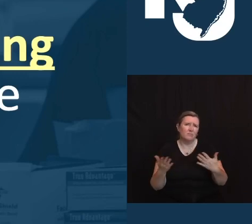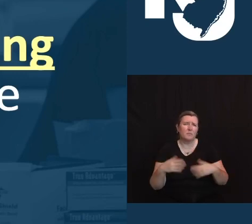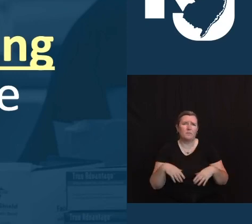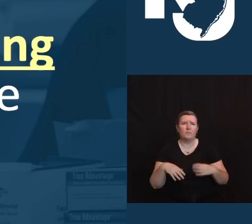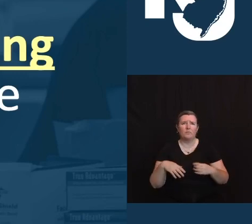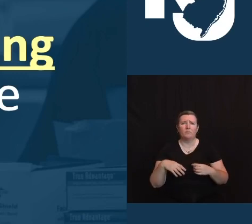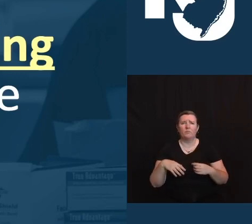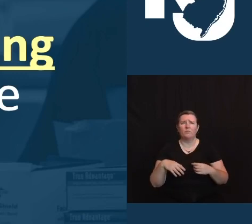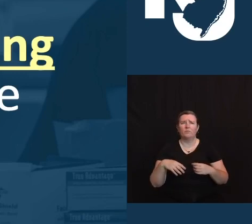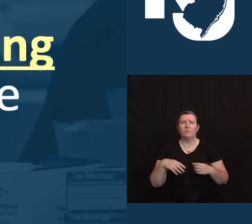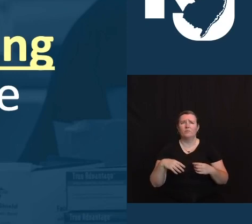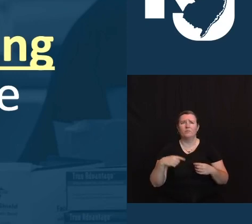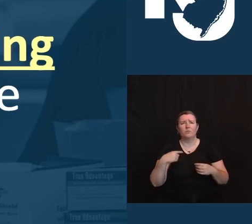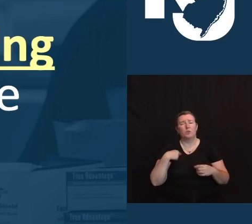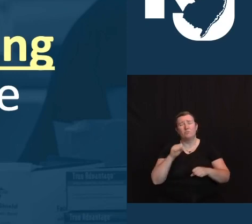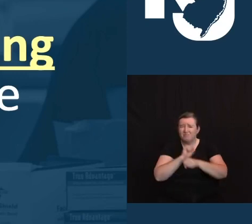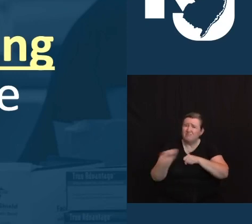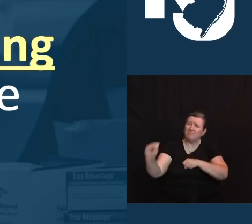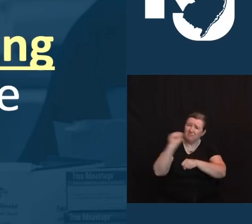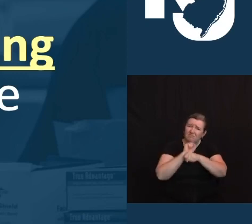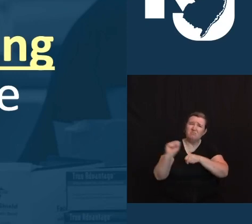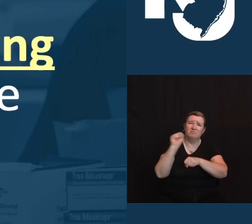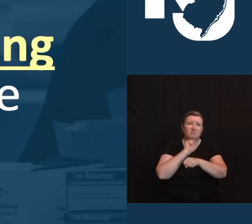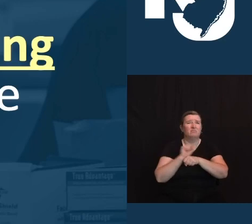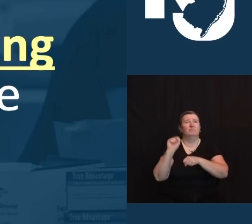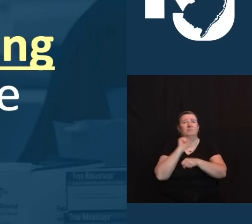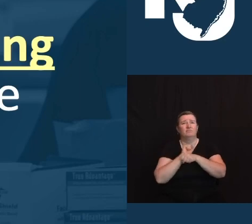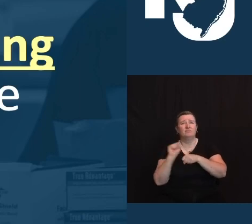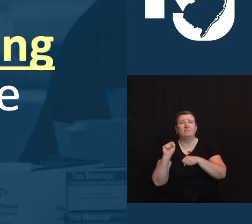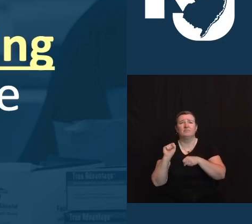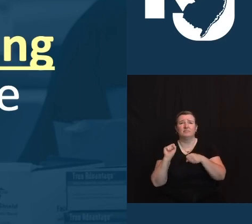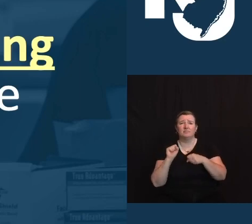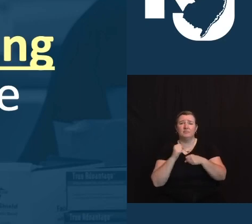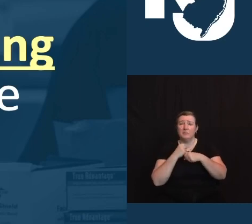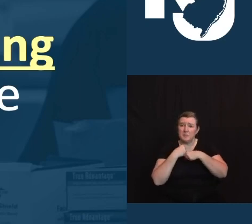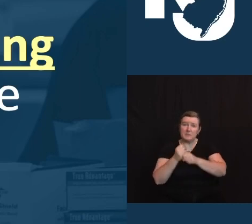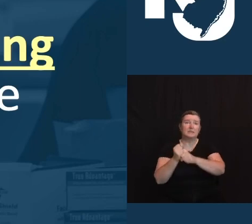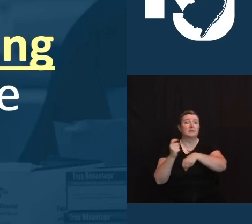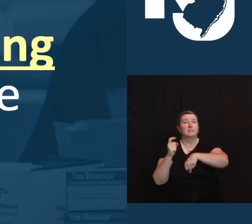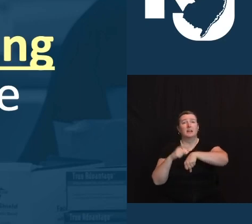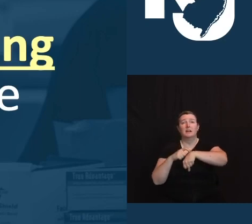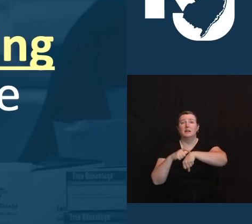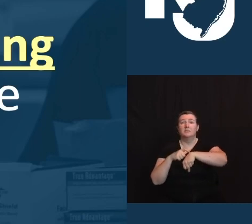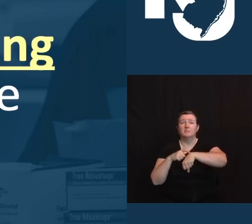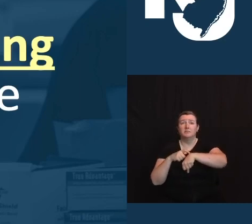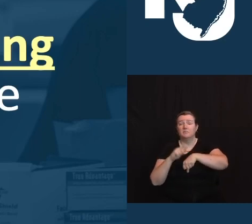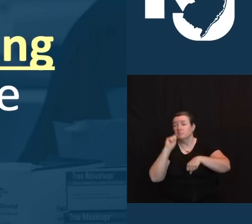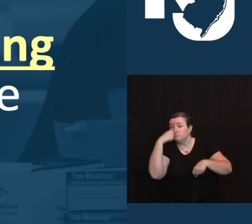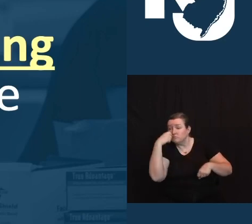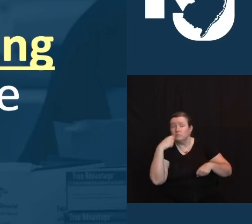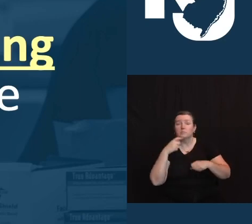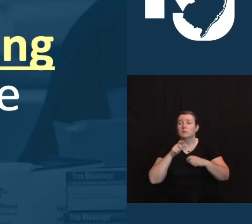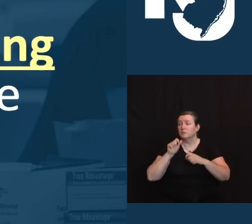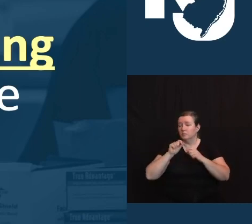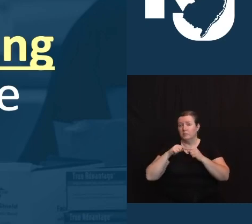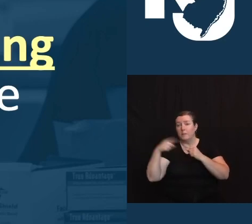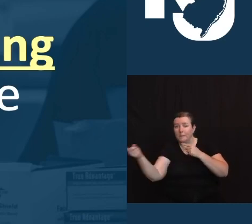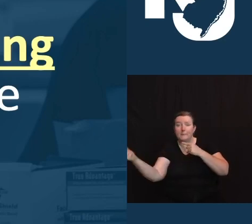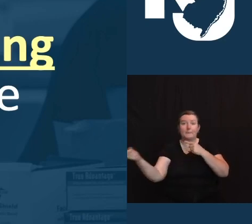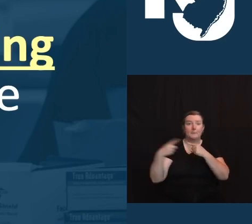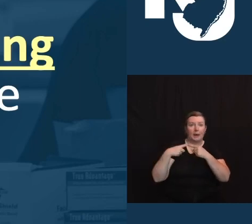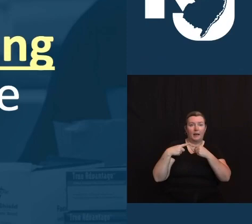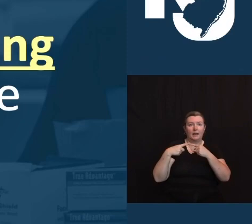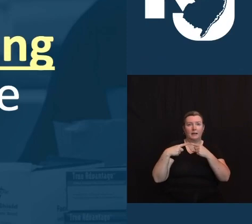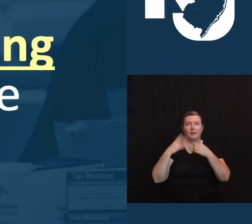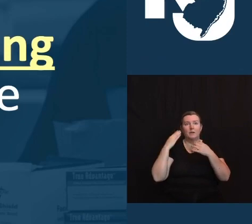and night, and as hard as we can to shrink those turnaround times to back where they were a month or so ago when we were